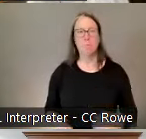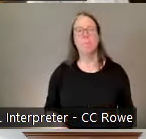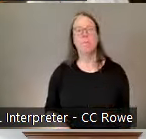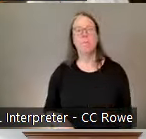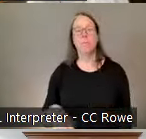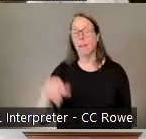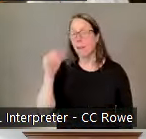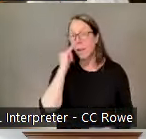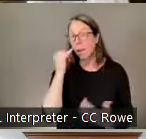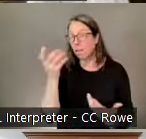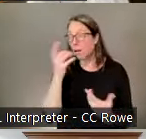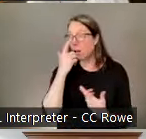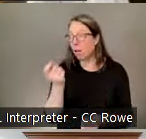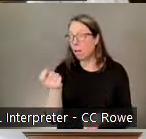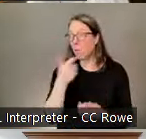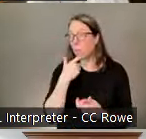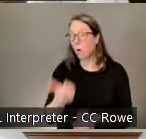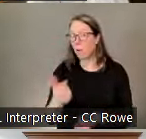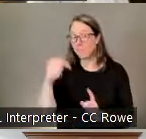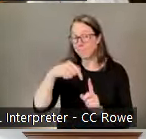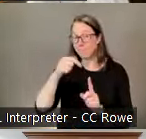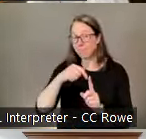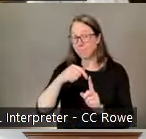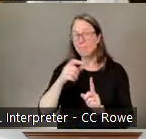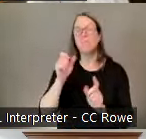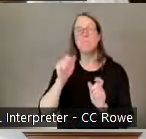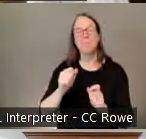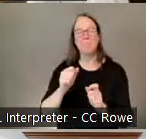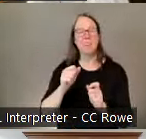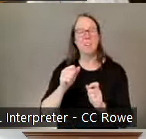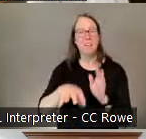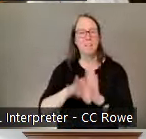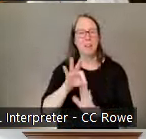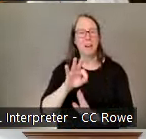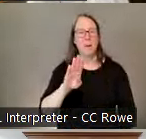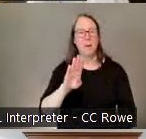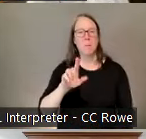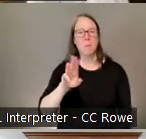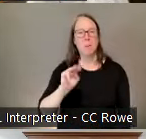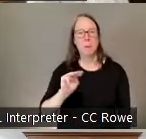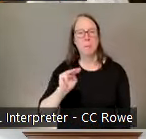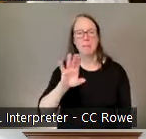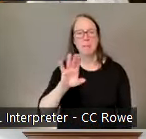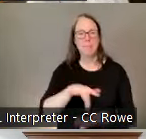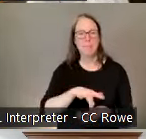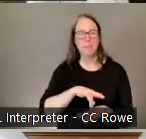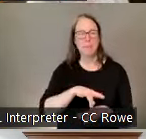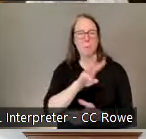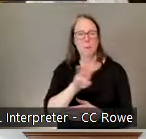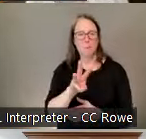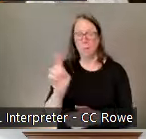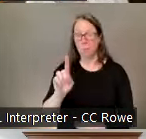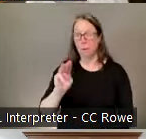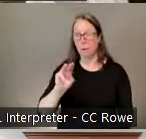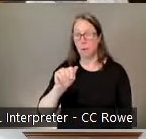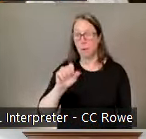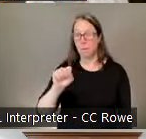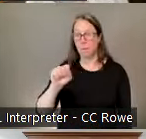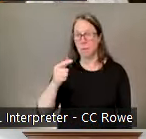If you're interested in viewing the recording, it'll be made available on the Blum Center website at